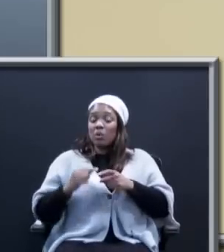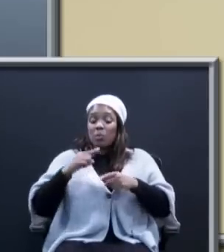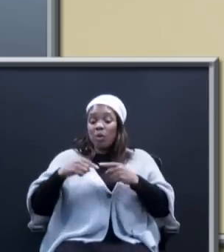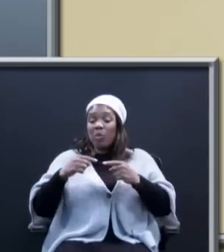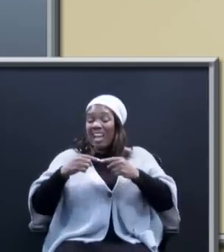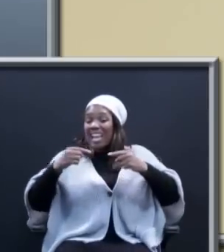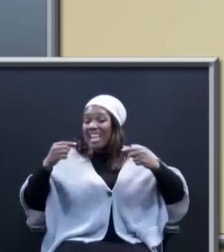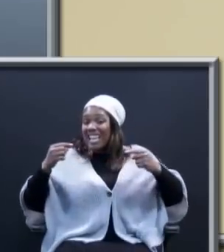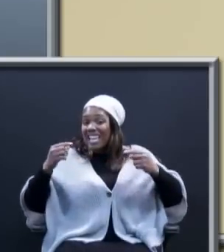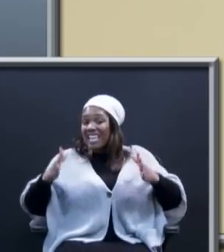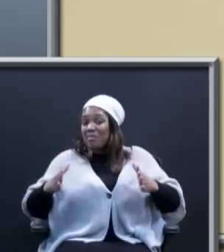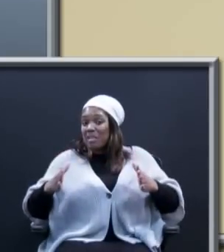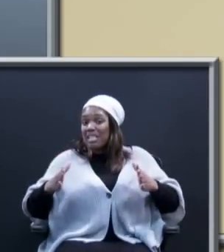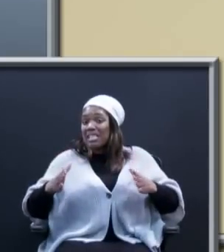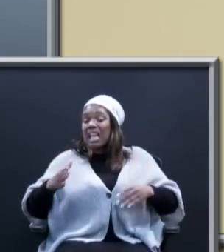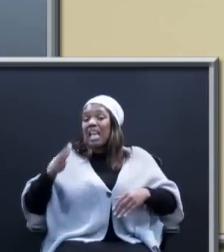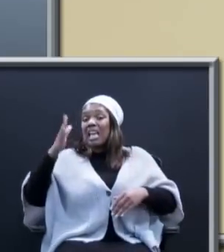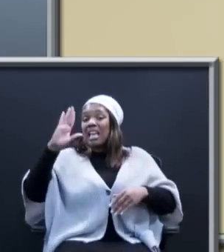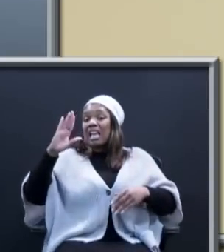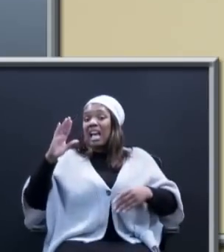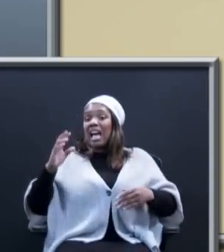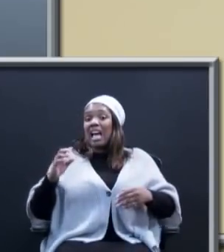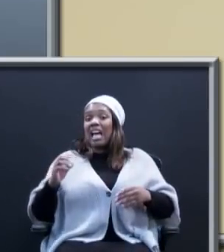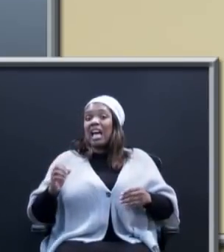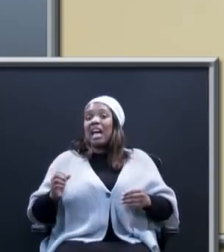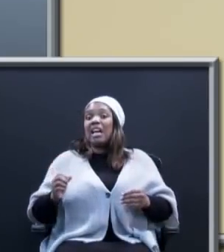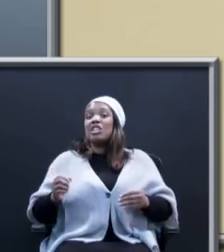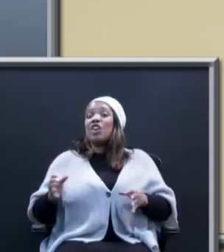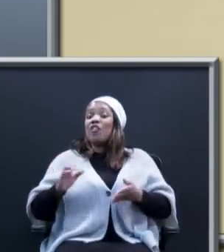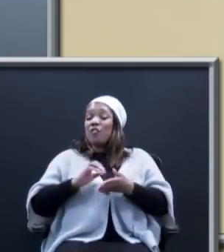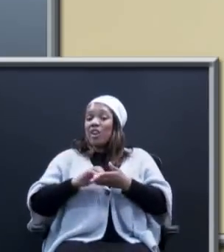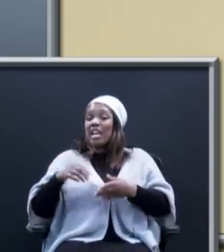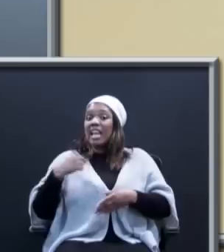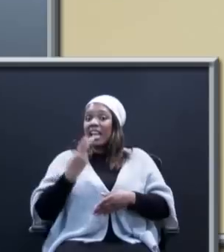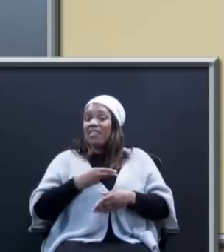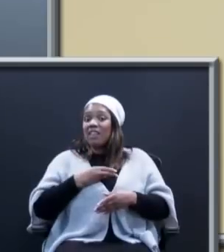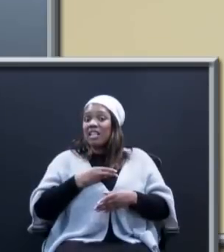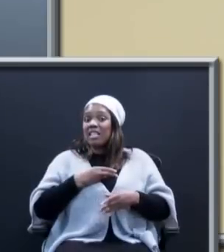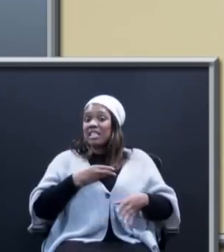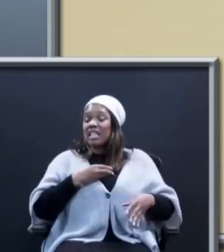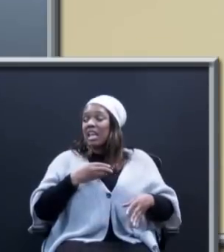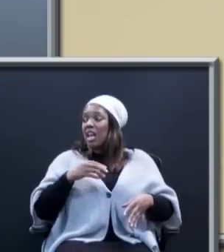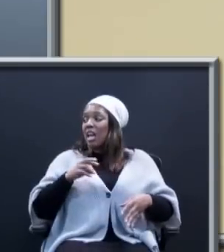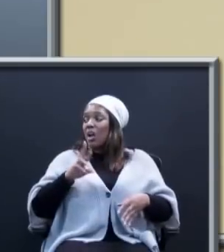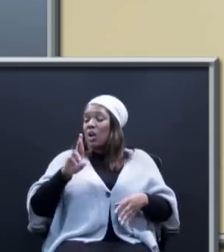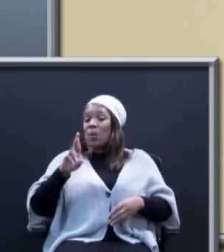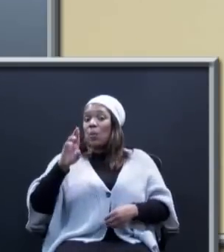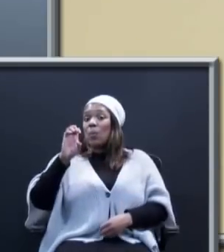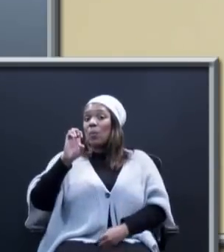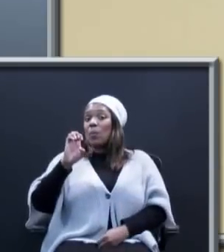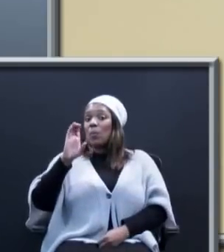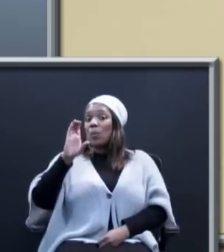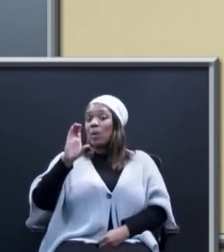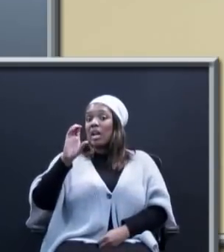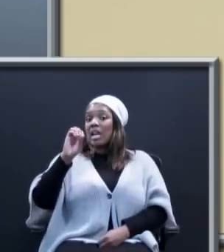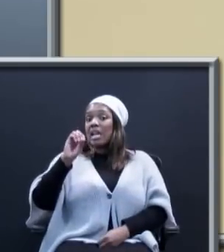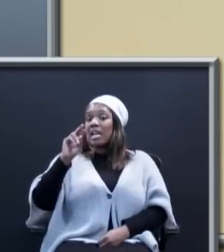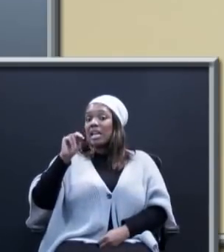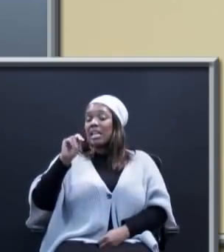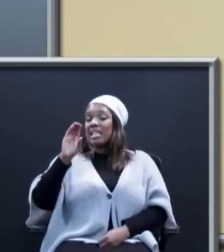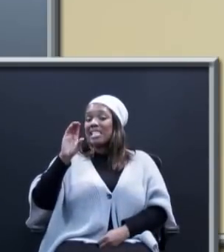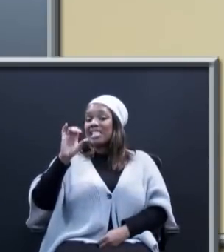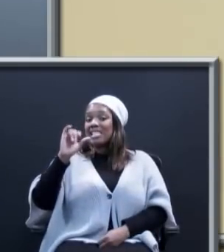we were reconciled to God by the death of his son, much more, being reconciled, we shall be saved by his